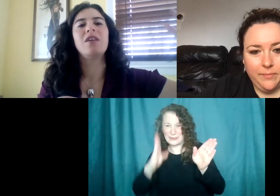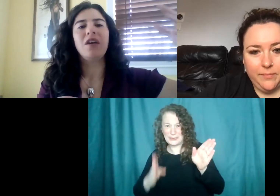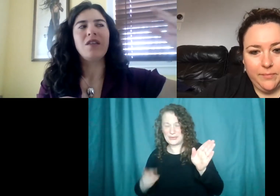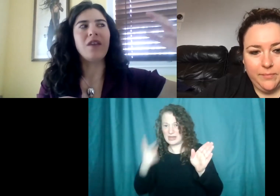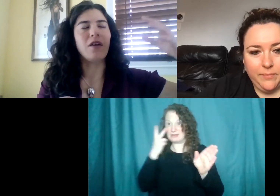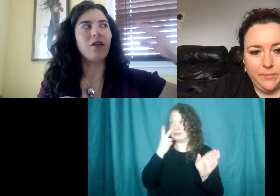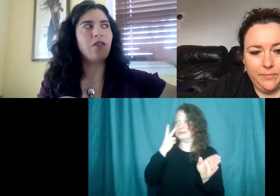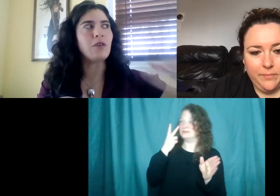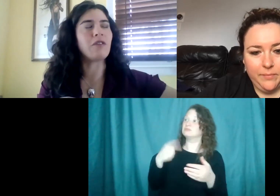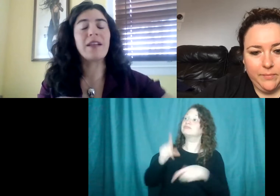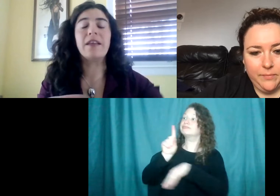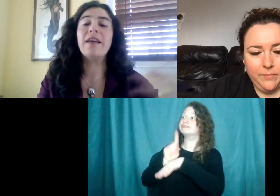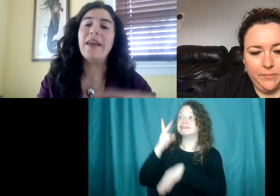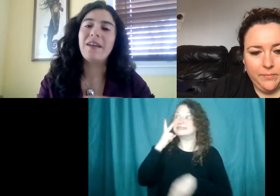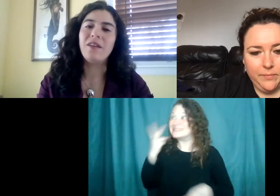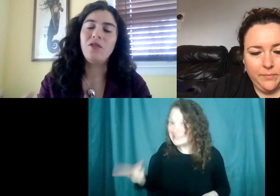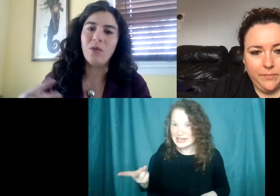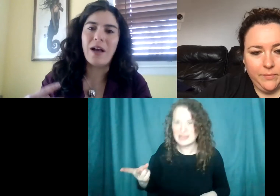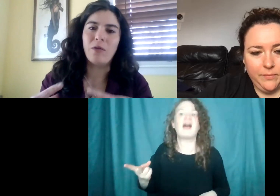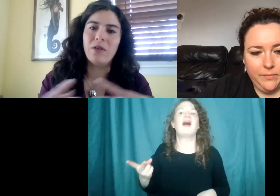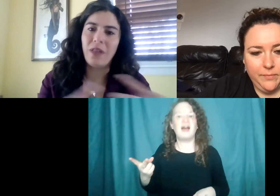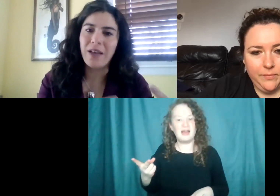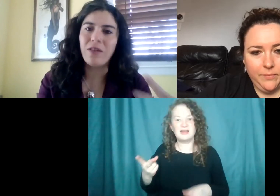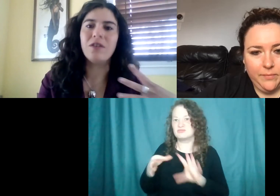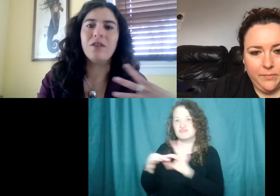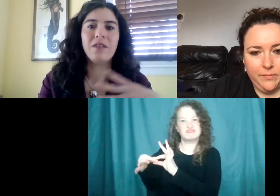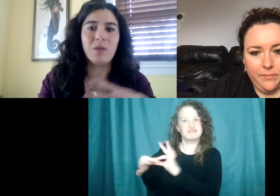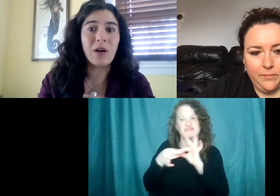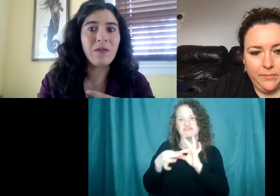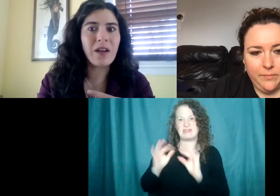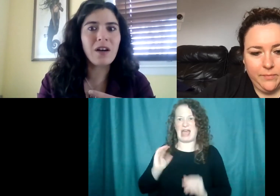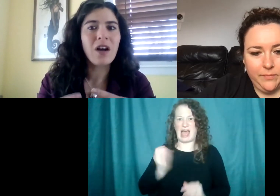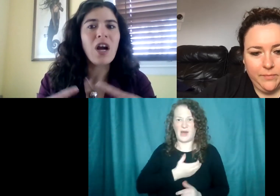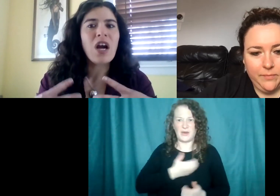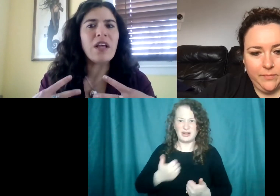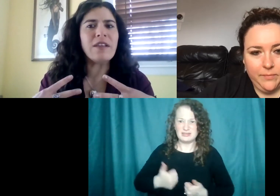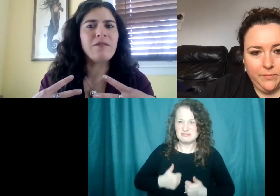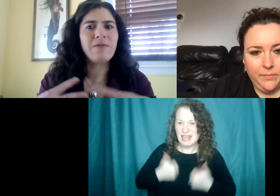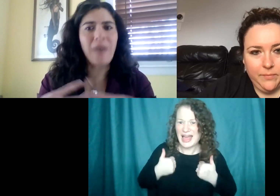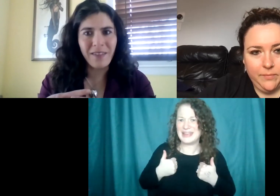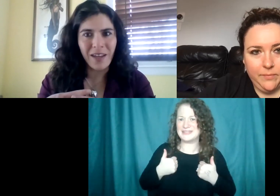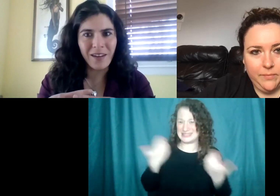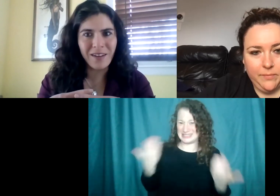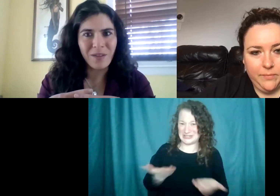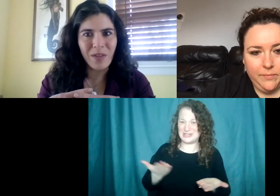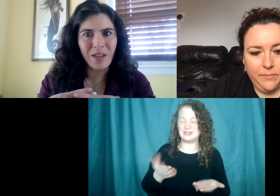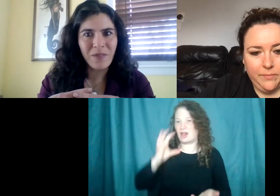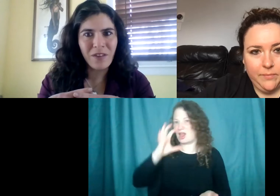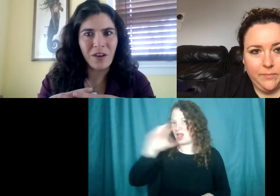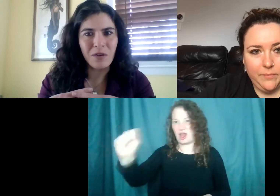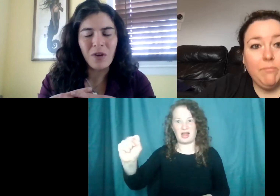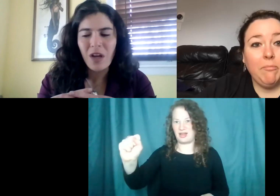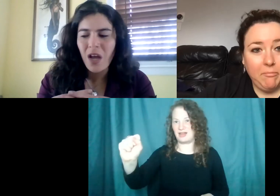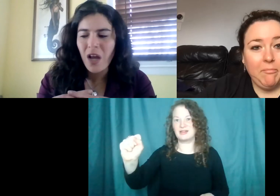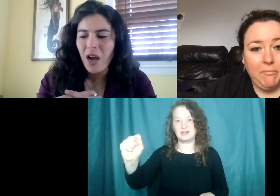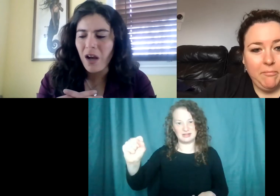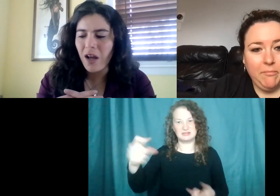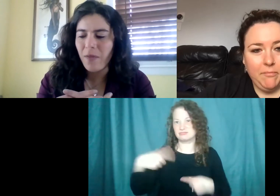and they are so directly connected to our livelihoods and welfare is fascinating to me.